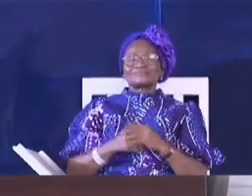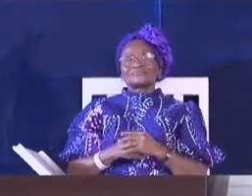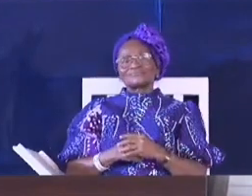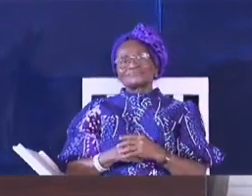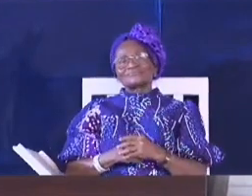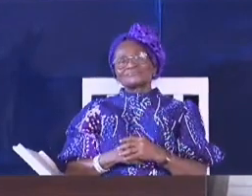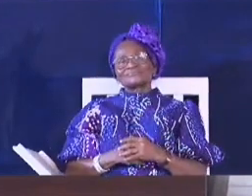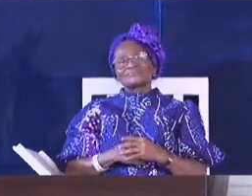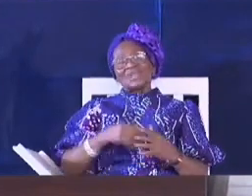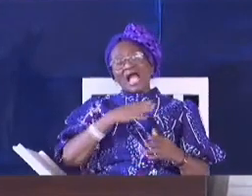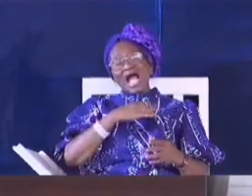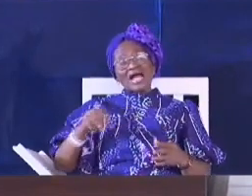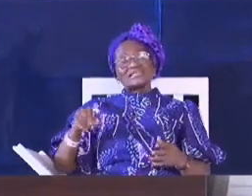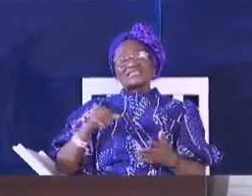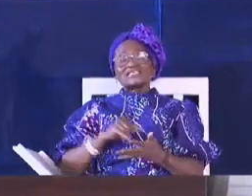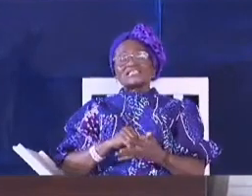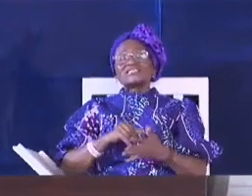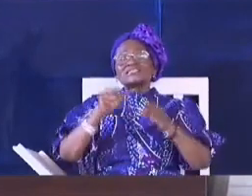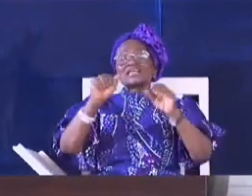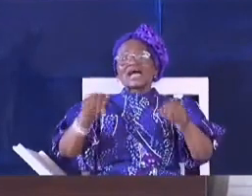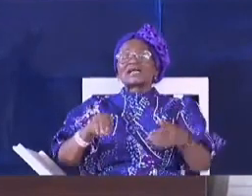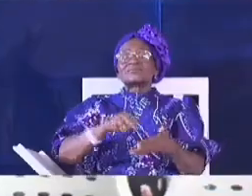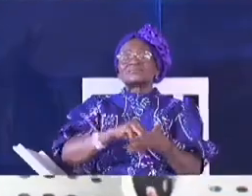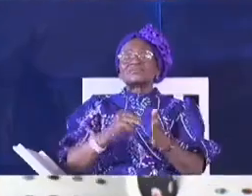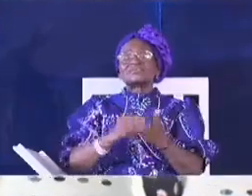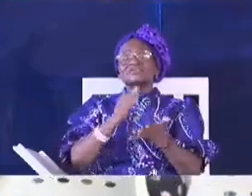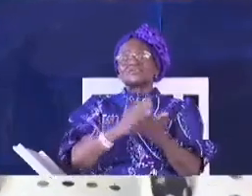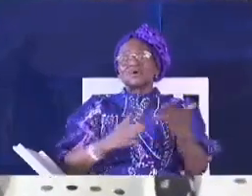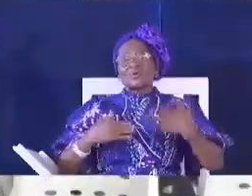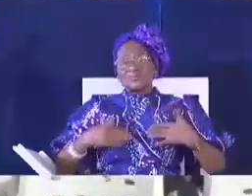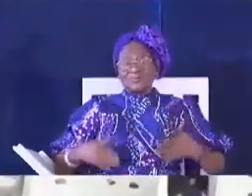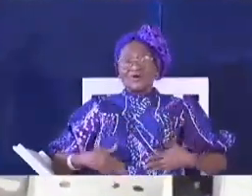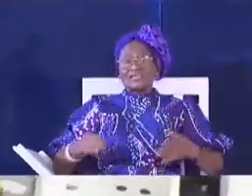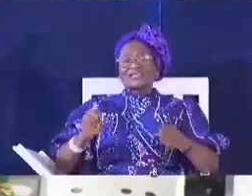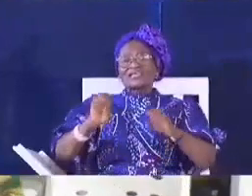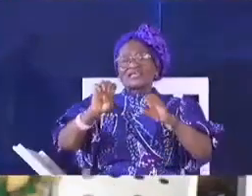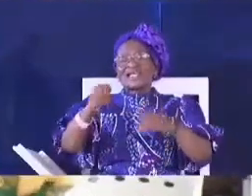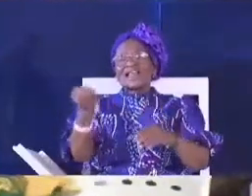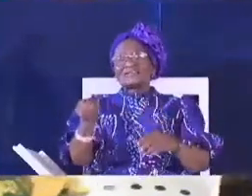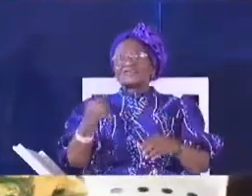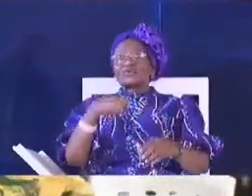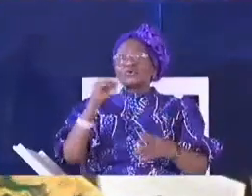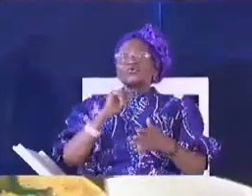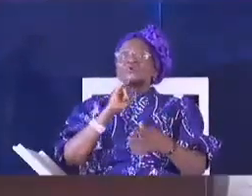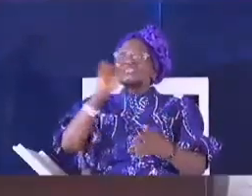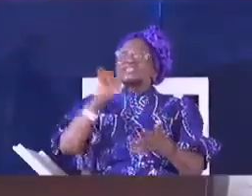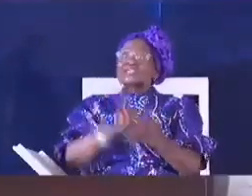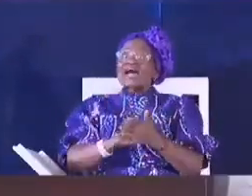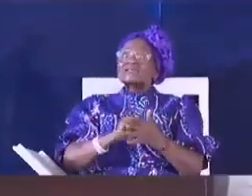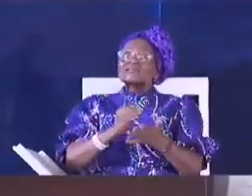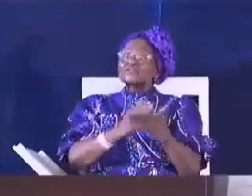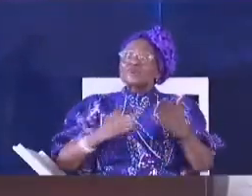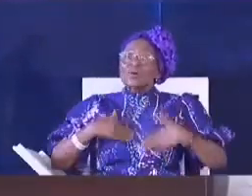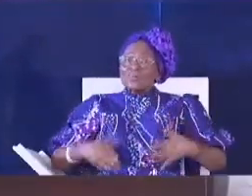And it could mean somebody else. Who is that somebody else?